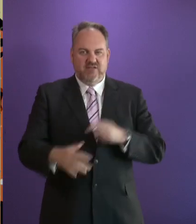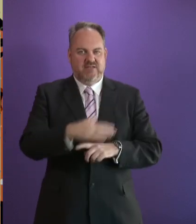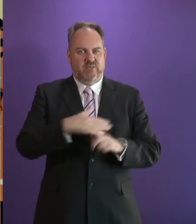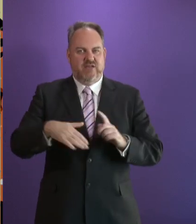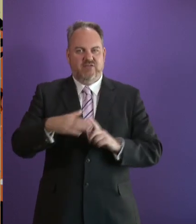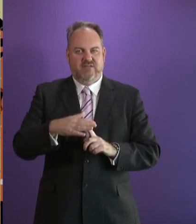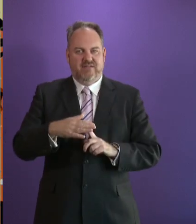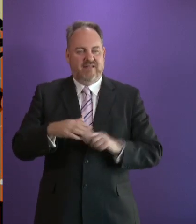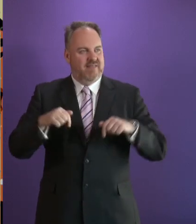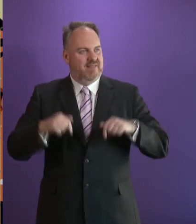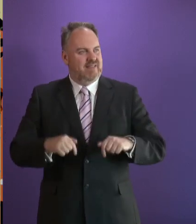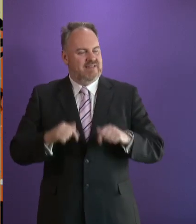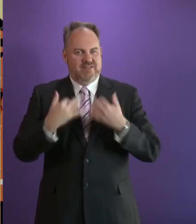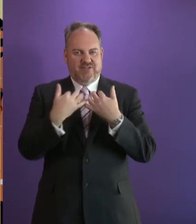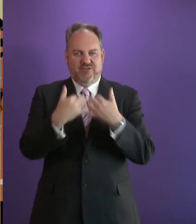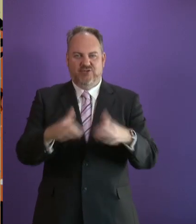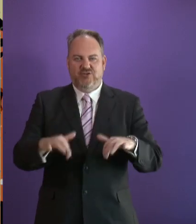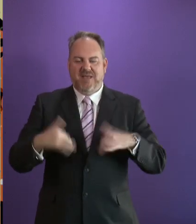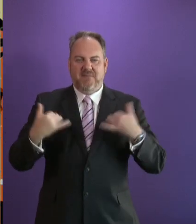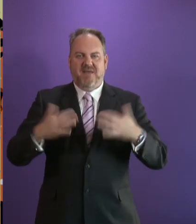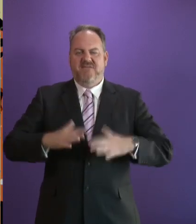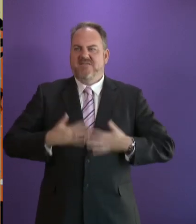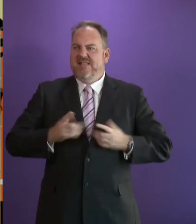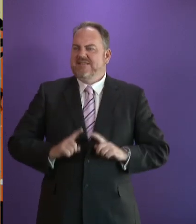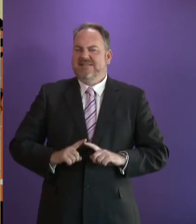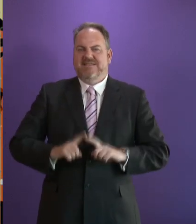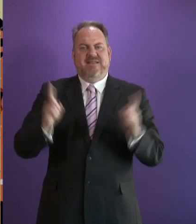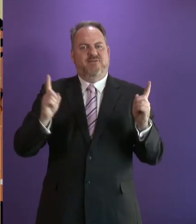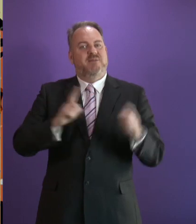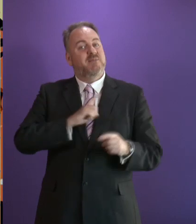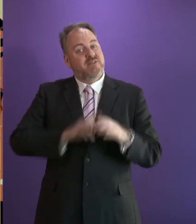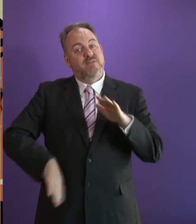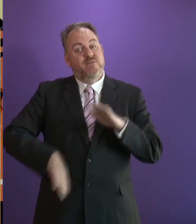different vibe in this chamber today because it's full of women.